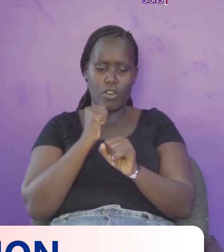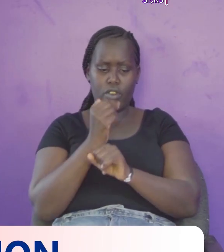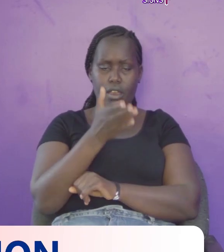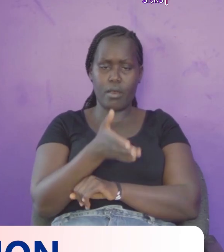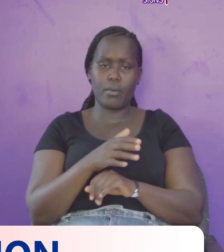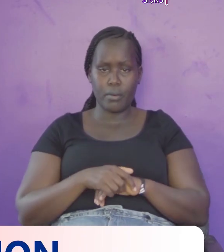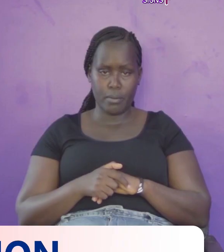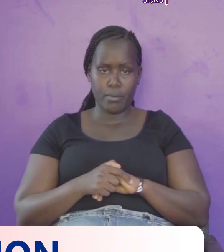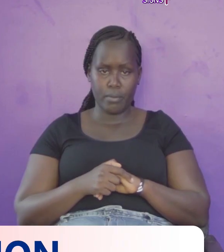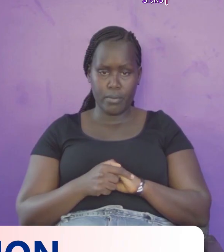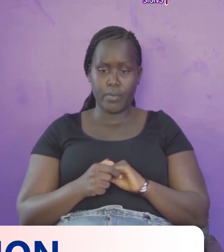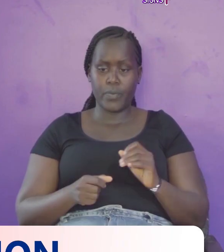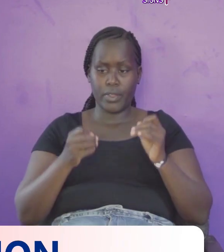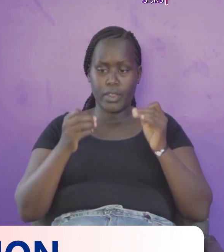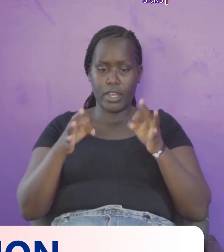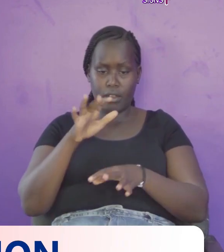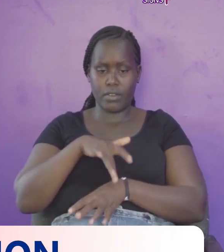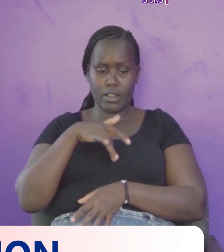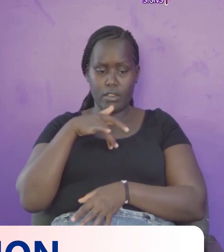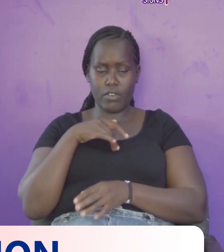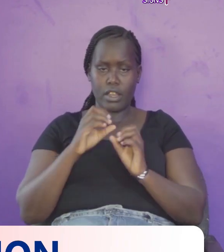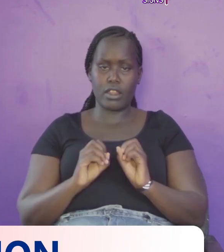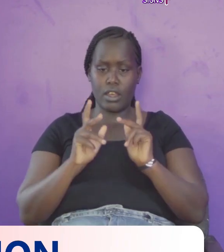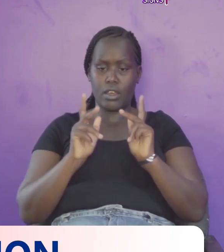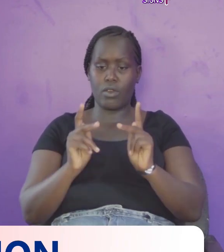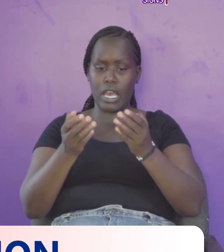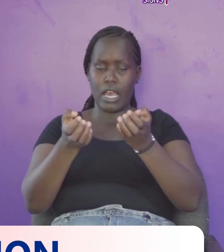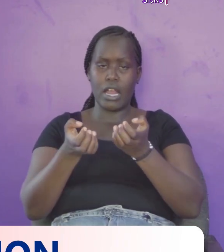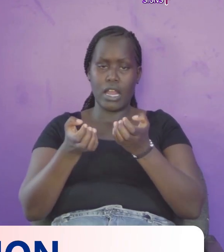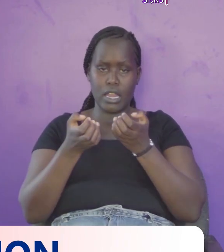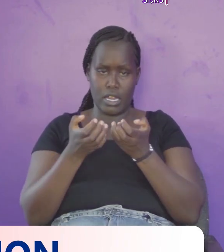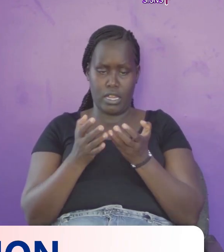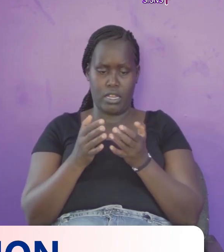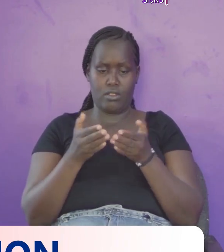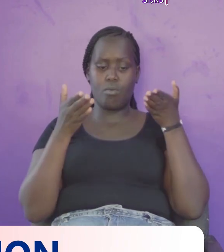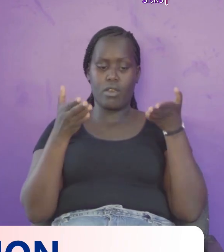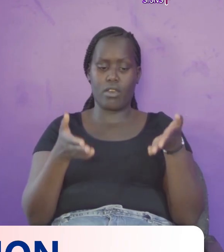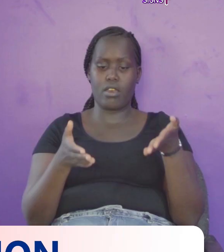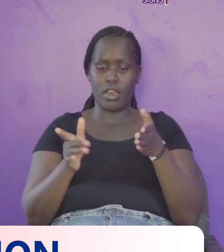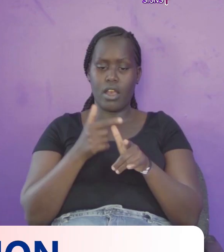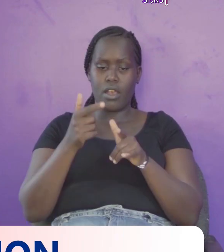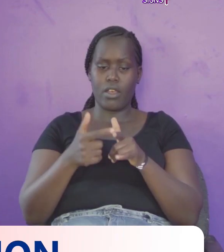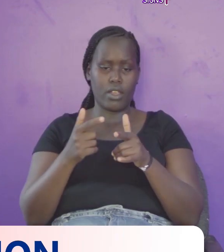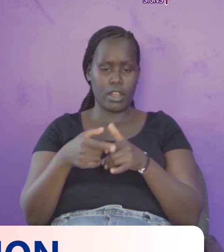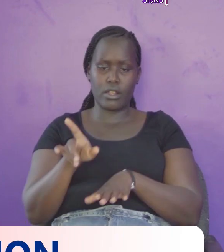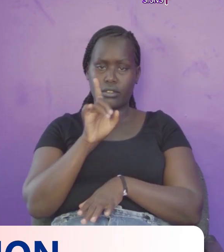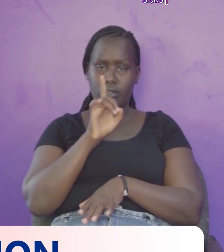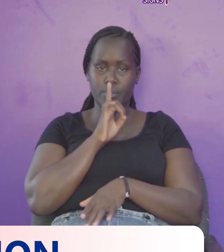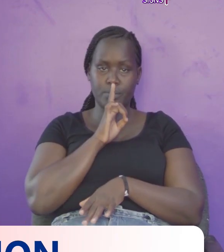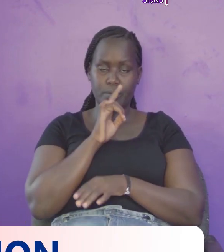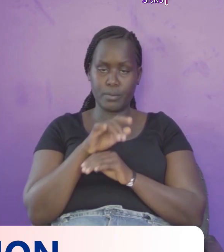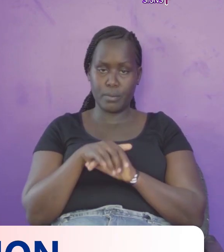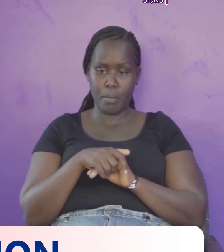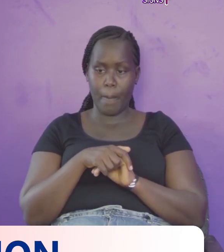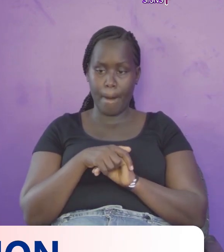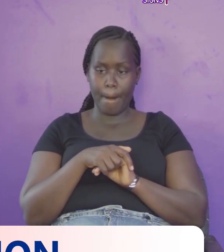Right. If they feel that they're so okay that they do not need to be here, Yes. then they should just be quiet.